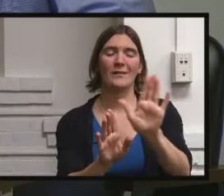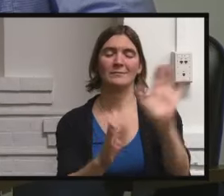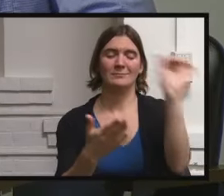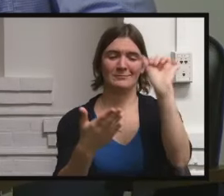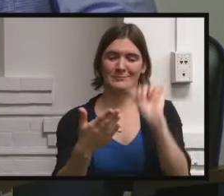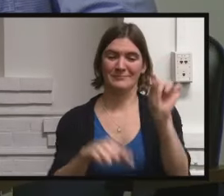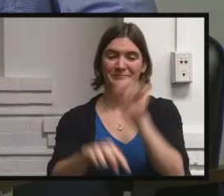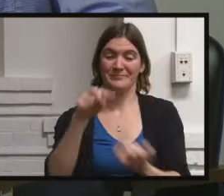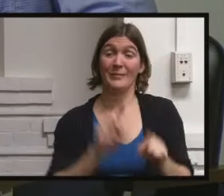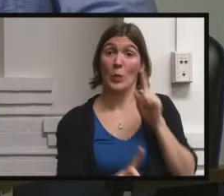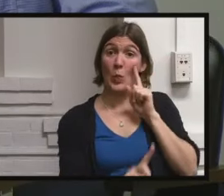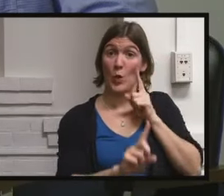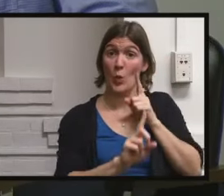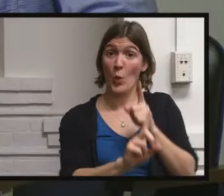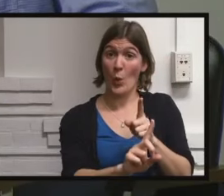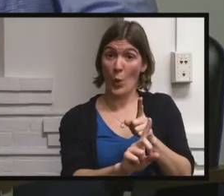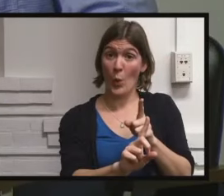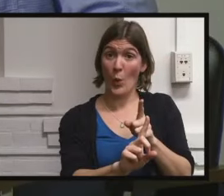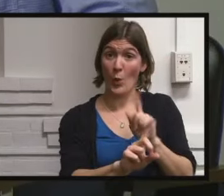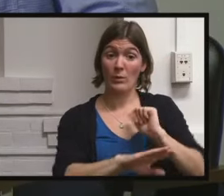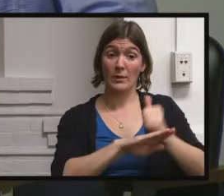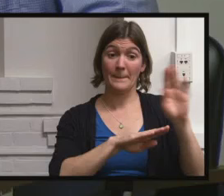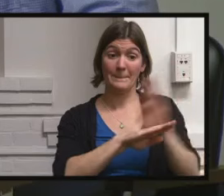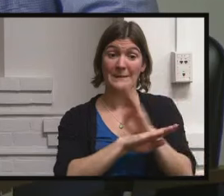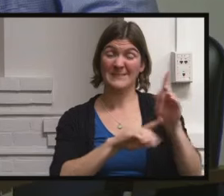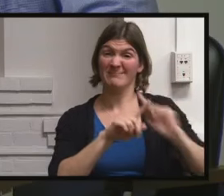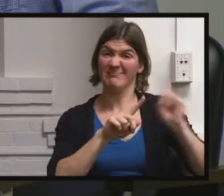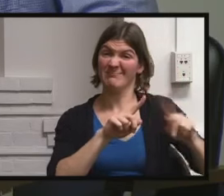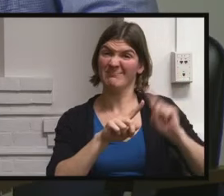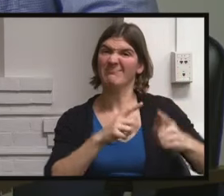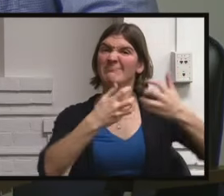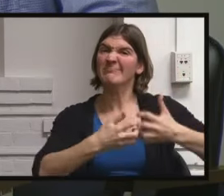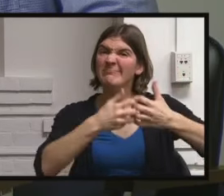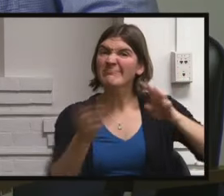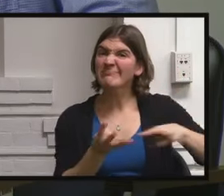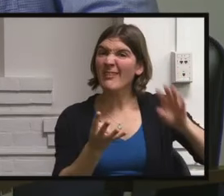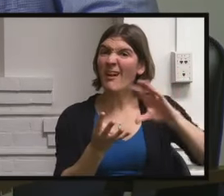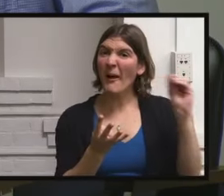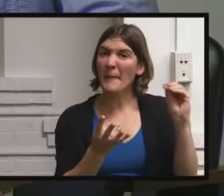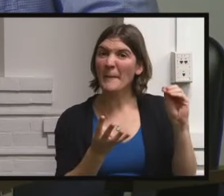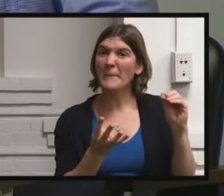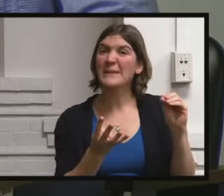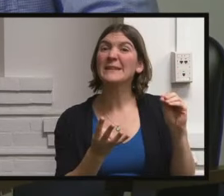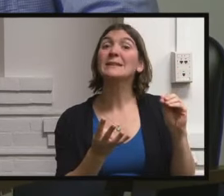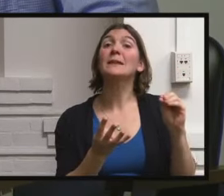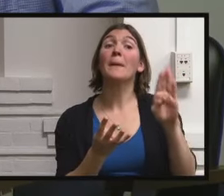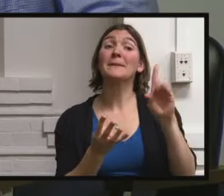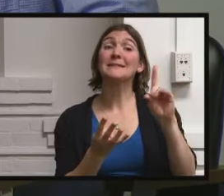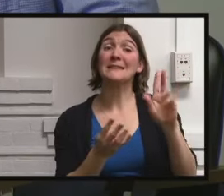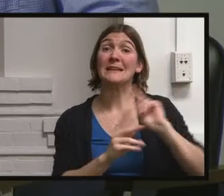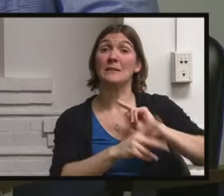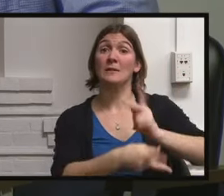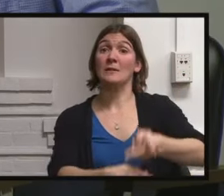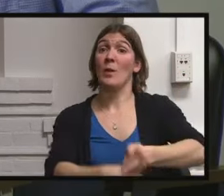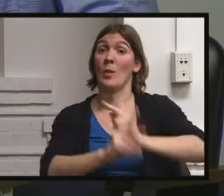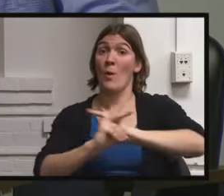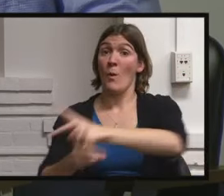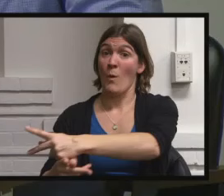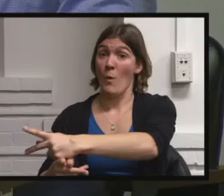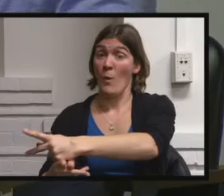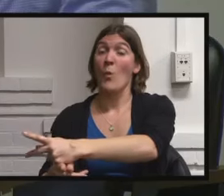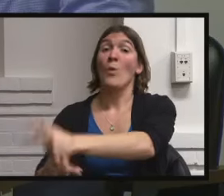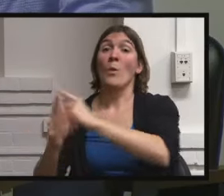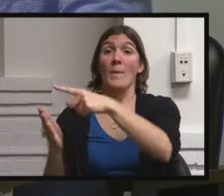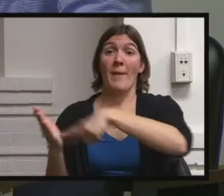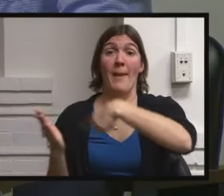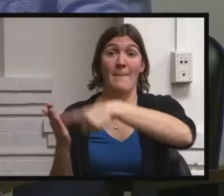the original intent was that Brattleboro Development Credit Corporation would repay the town the $1.4